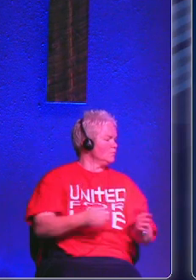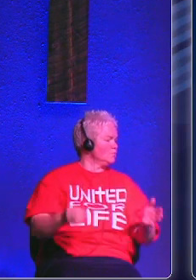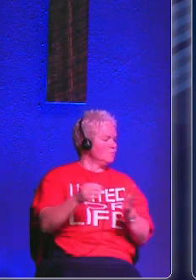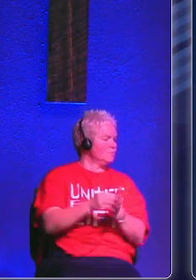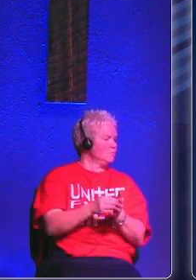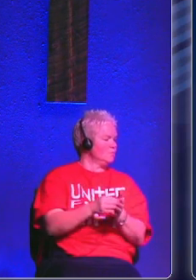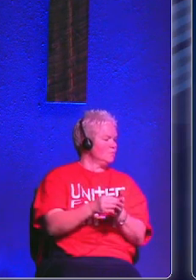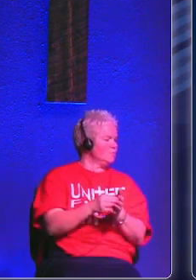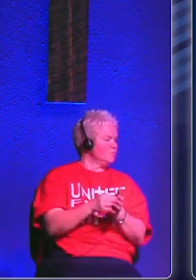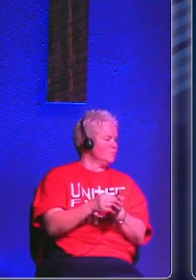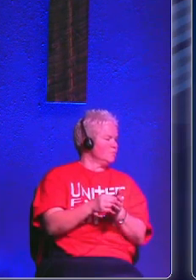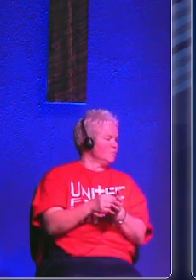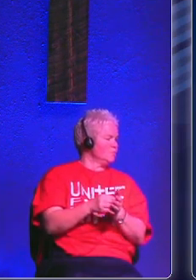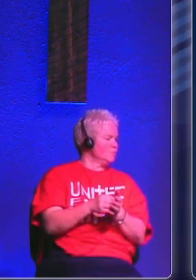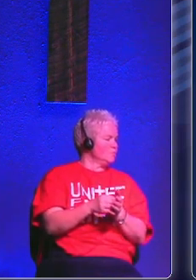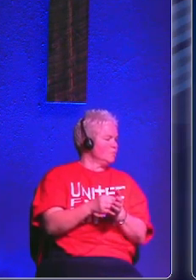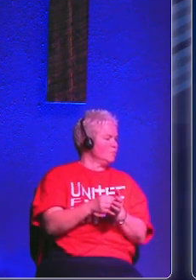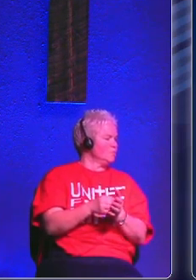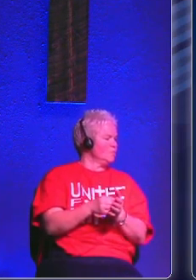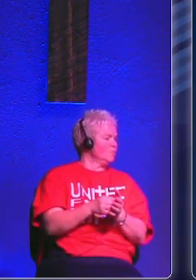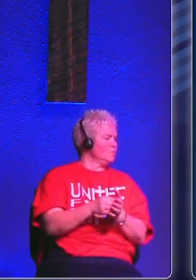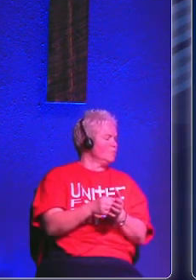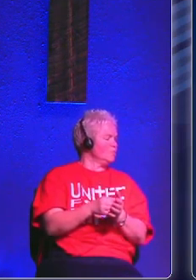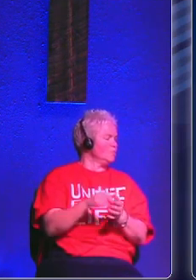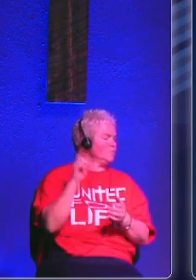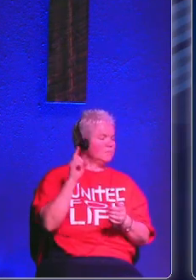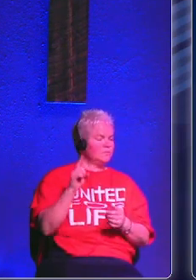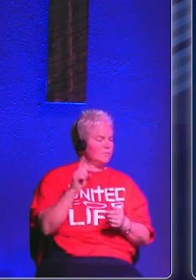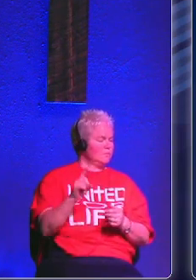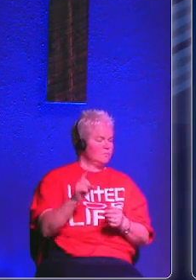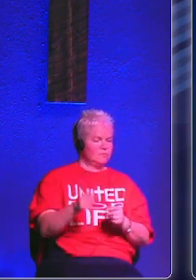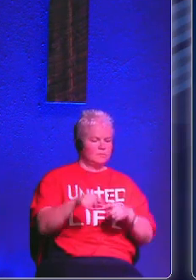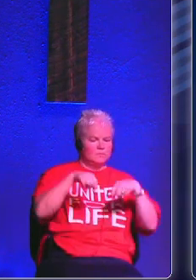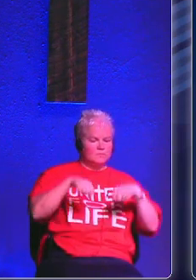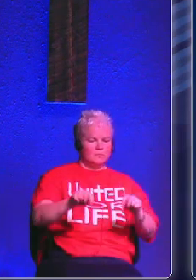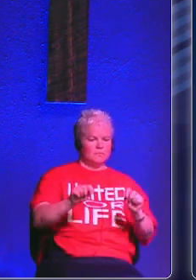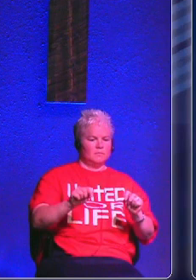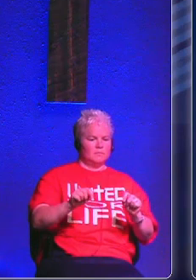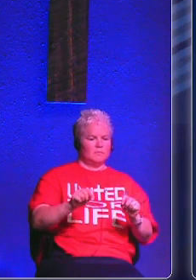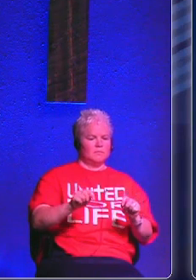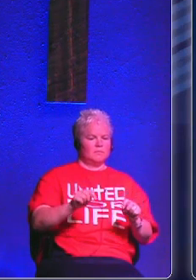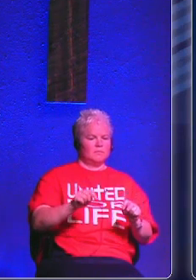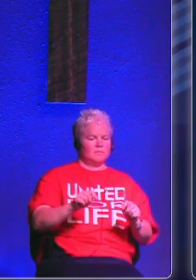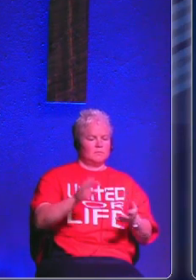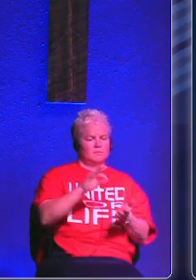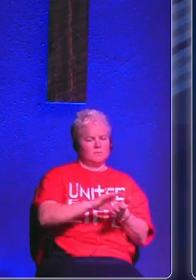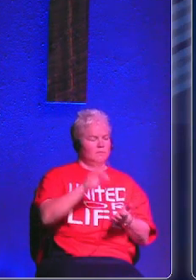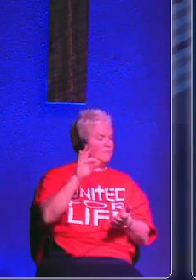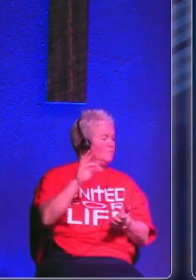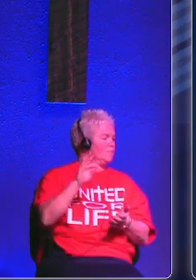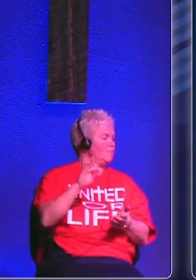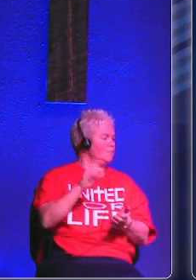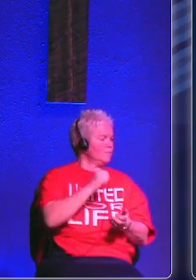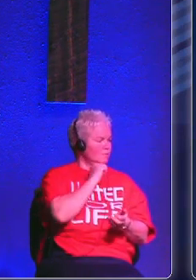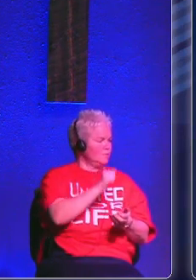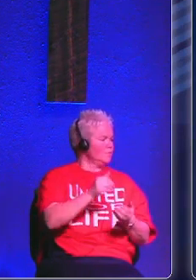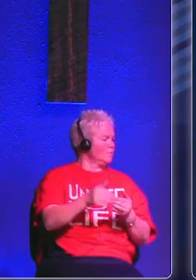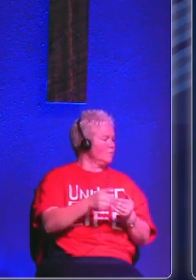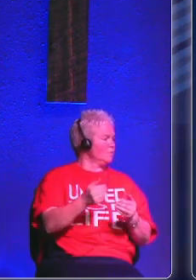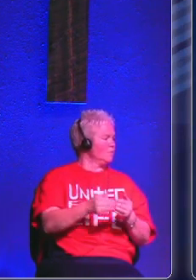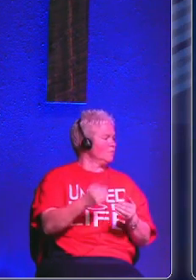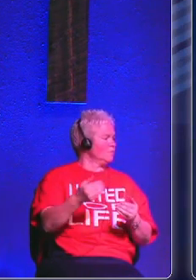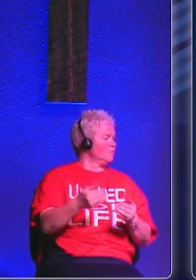Again and especially, learning all of this, trying all this out, discovering all this at first, it's not